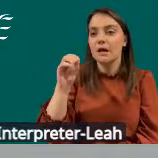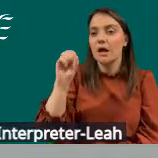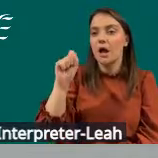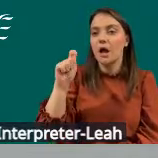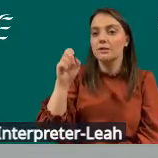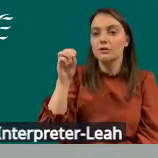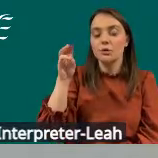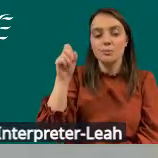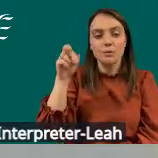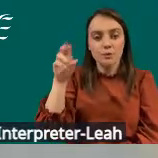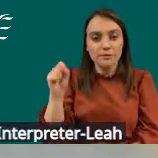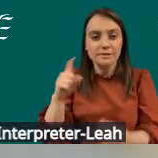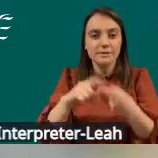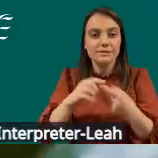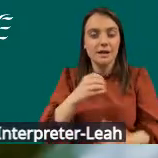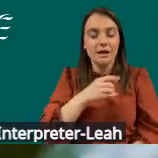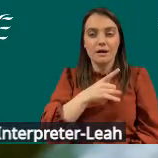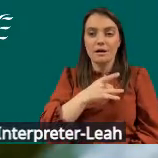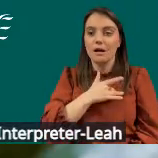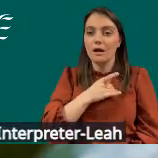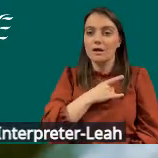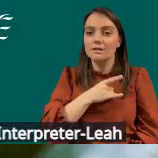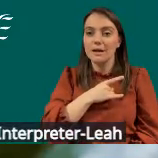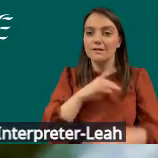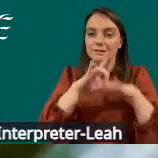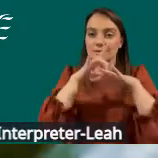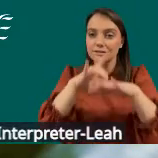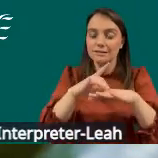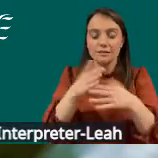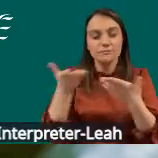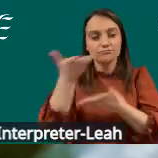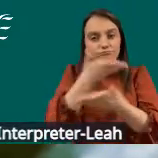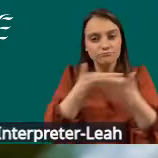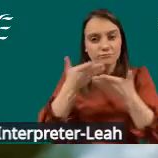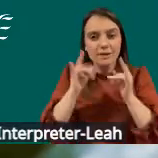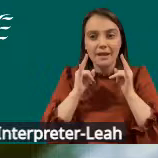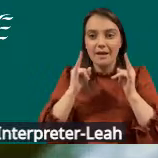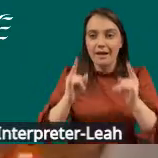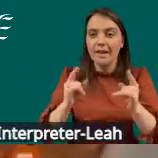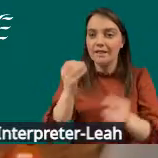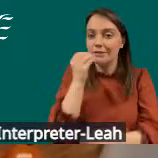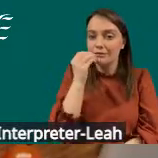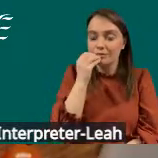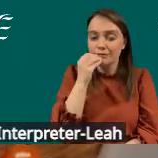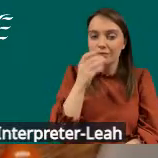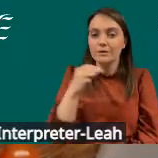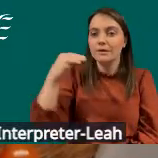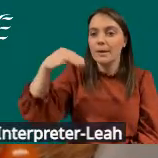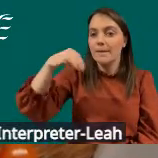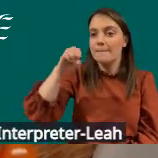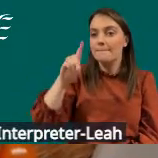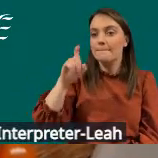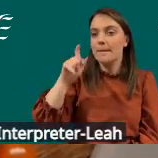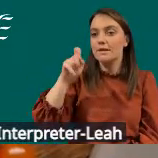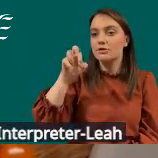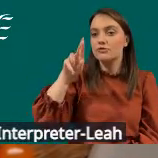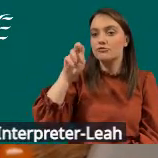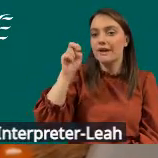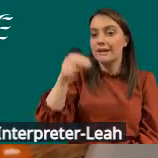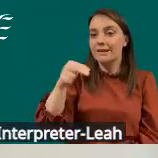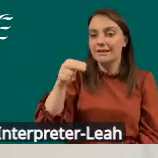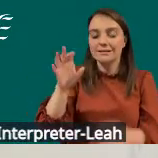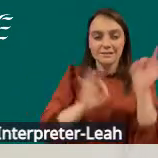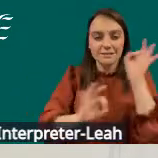and cardiac disease. I talked about how a healthy diet, especially a Mediterranean-style one, can help reduce